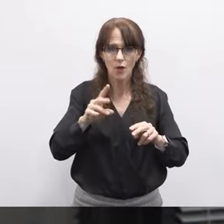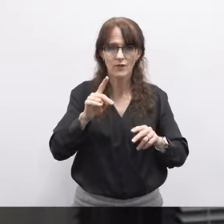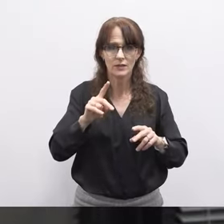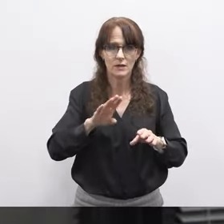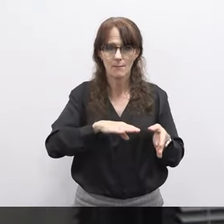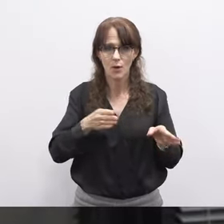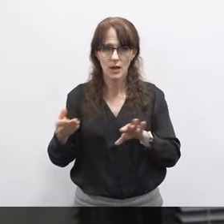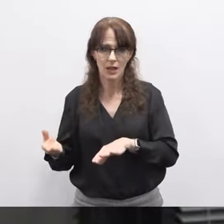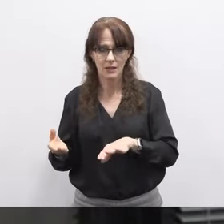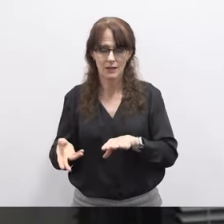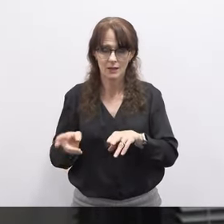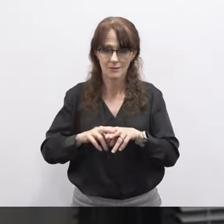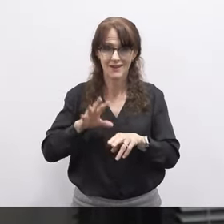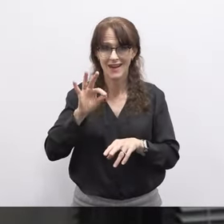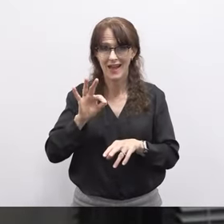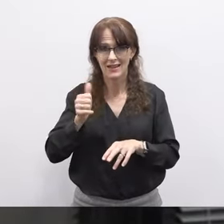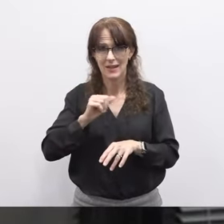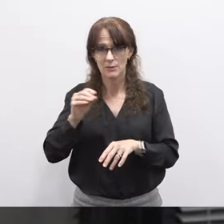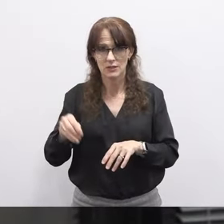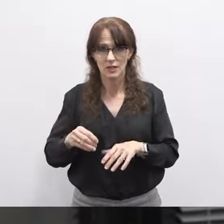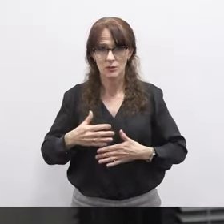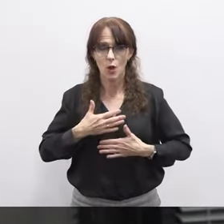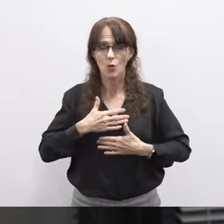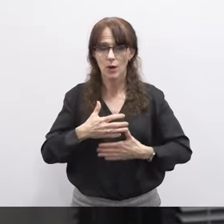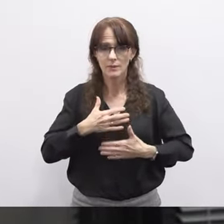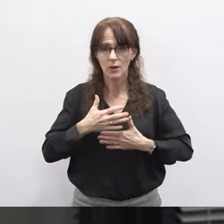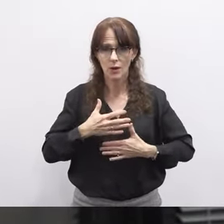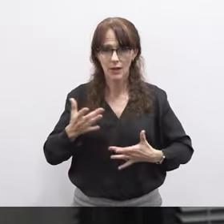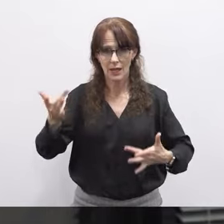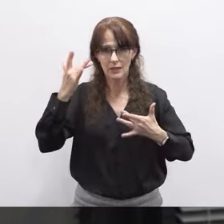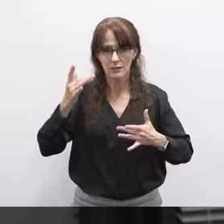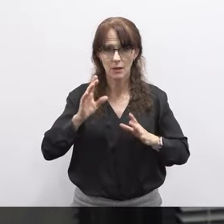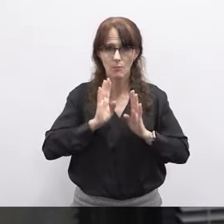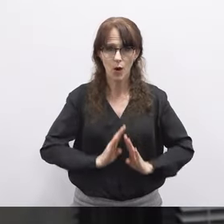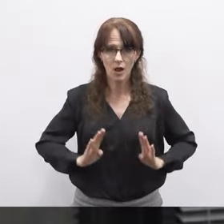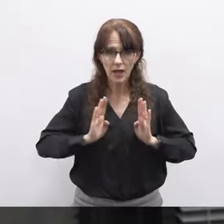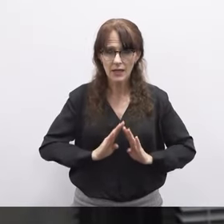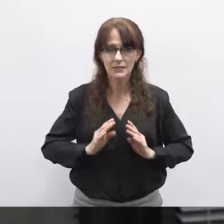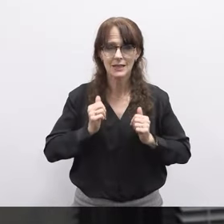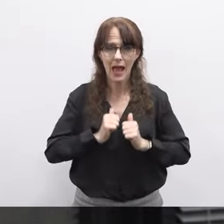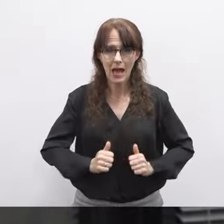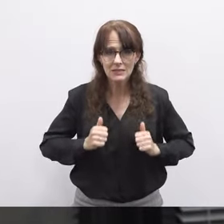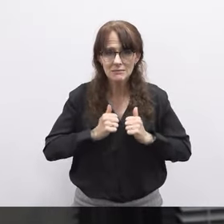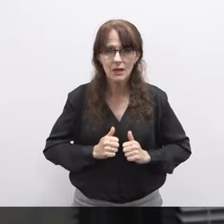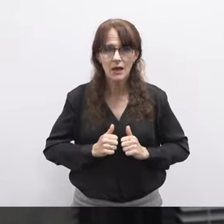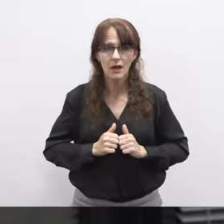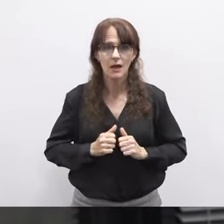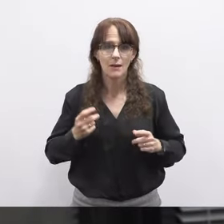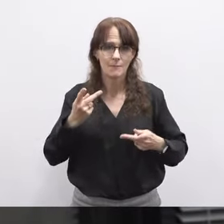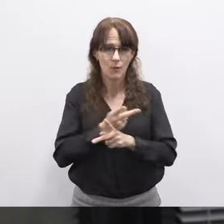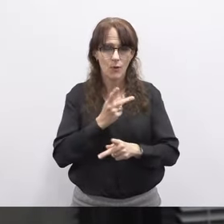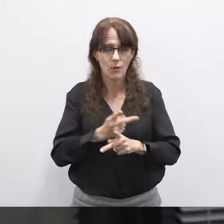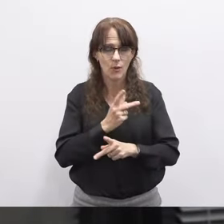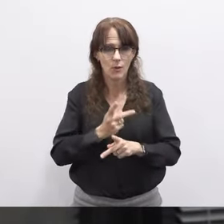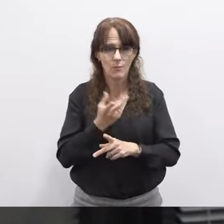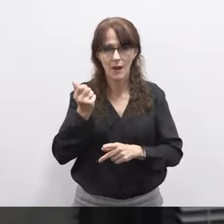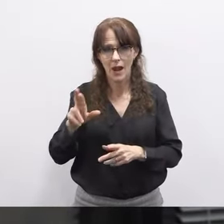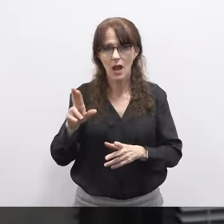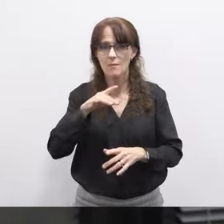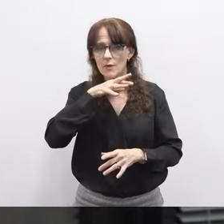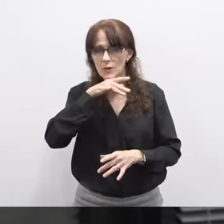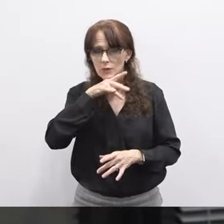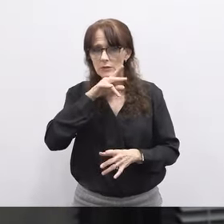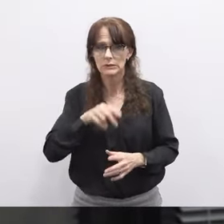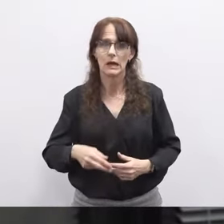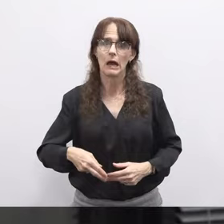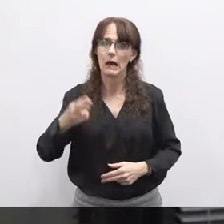to 10%. Not to mention respiratory illnesses like bronchitis and asthma, instigated and exacerbated by air pollution, are significant risk